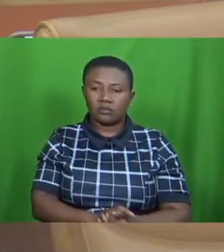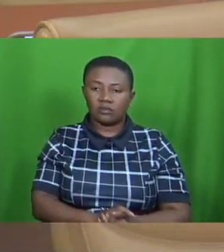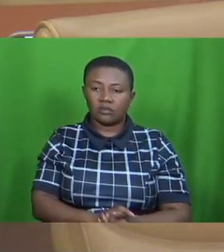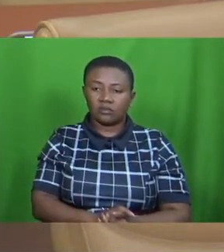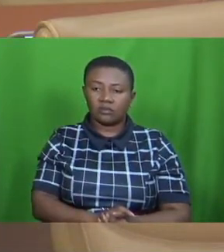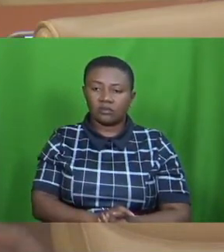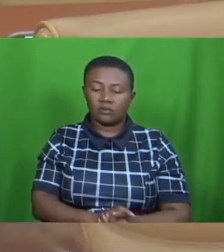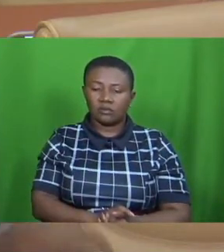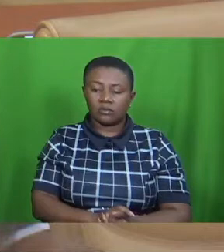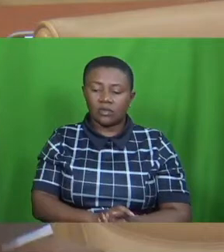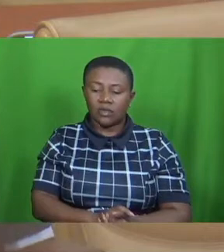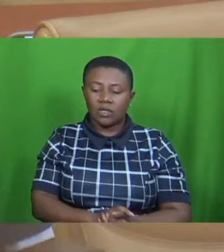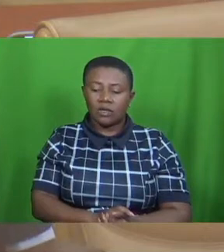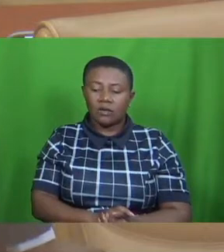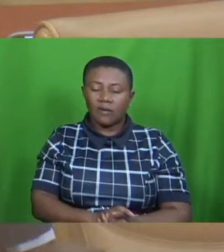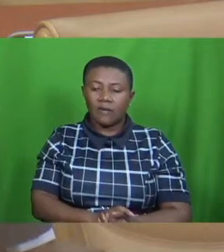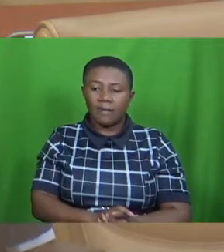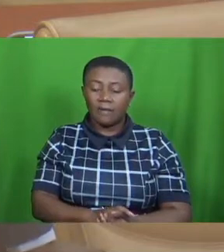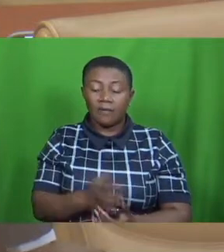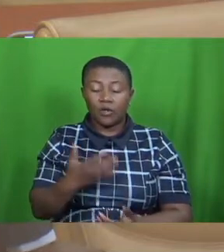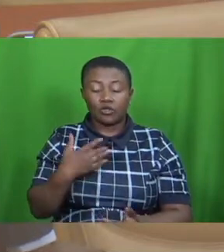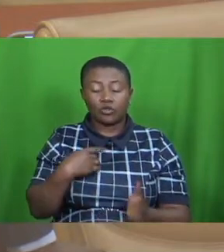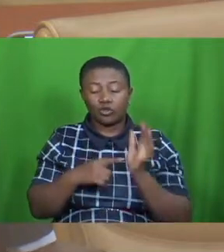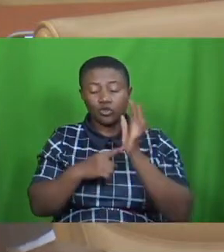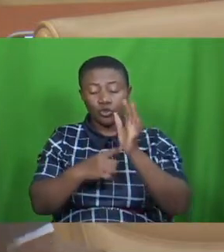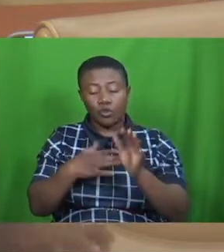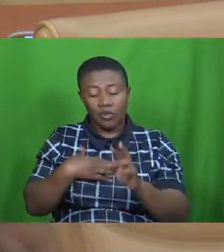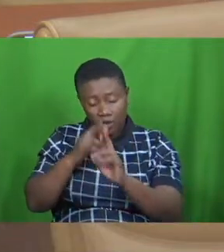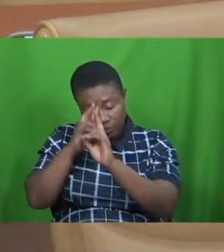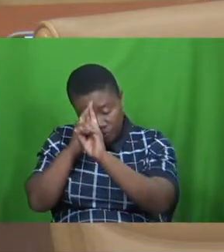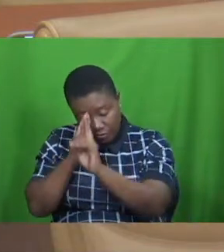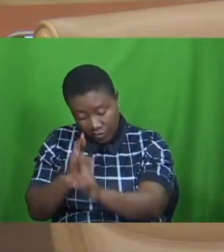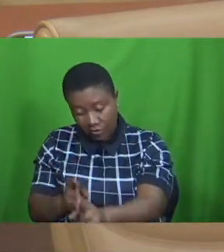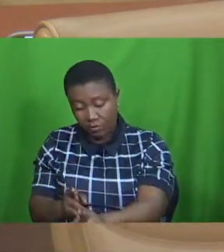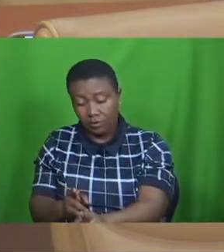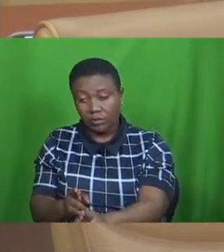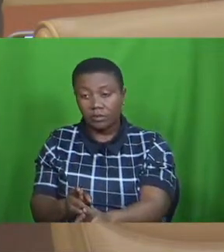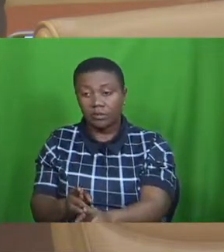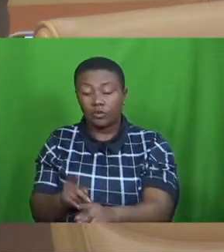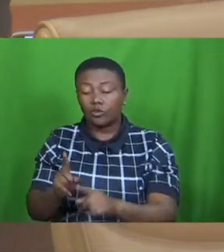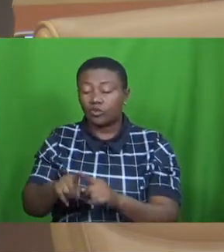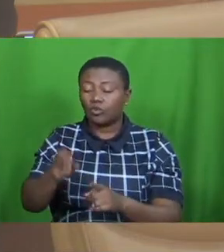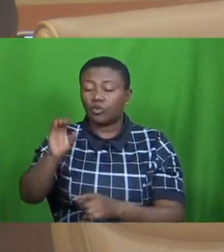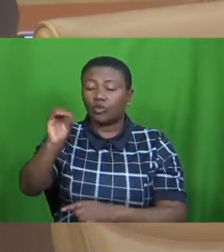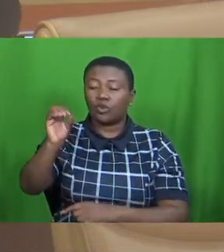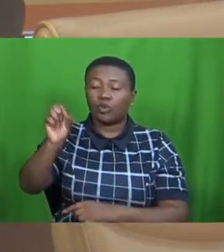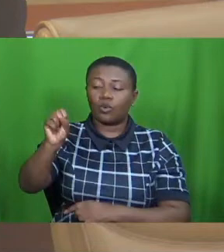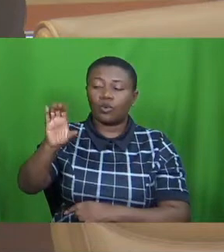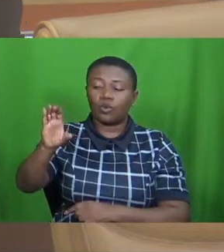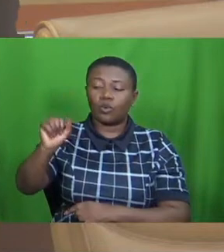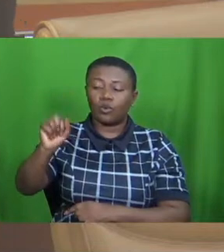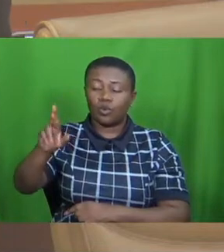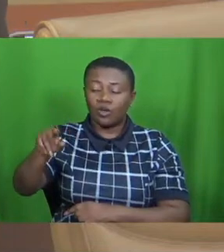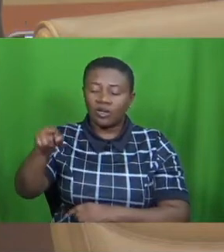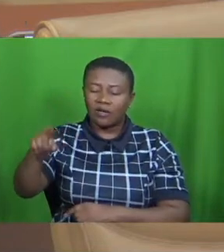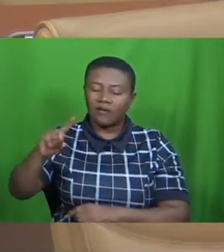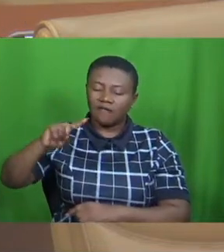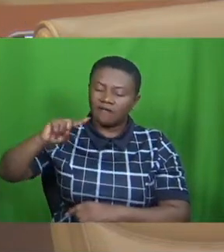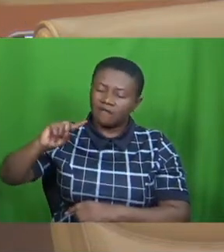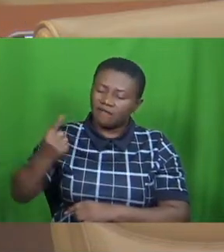pay tribute to the late Oscar Amayedo, who was the first MP